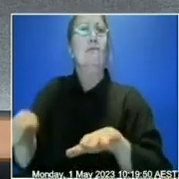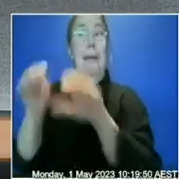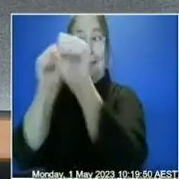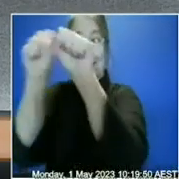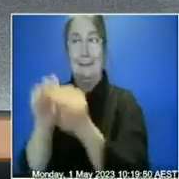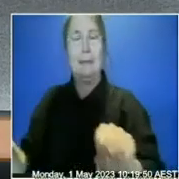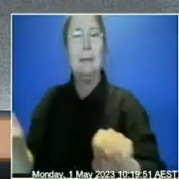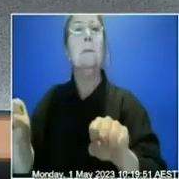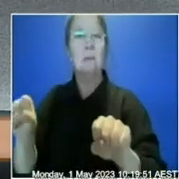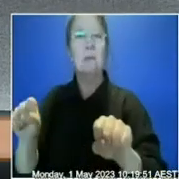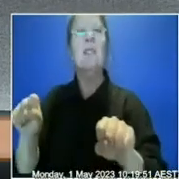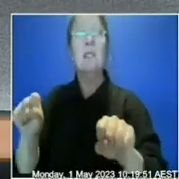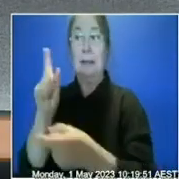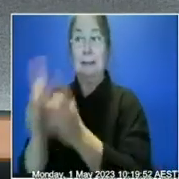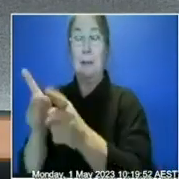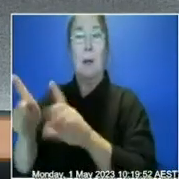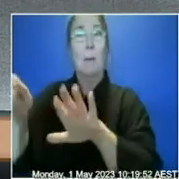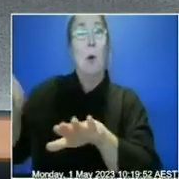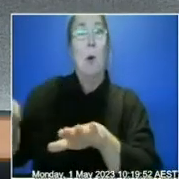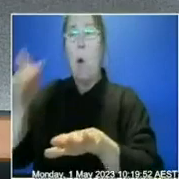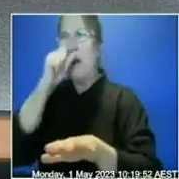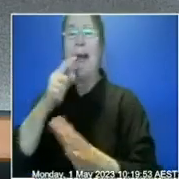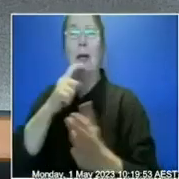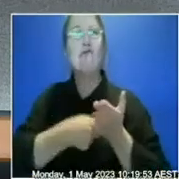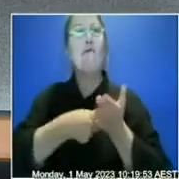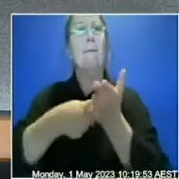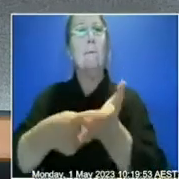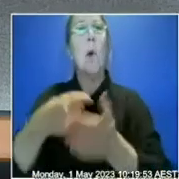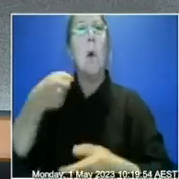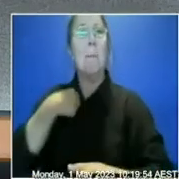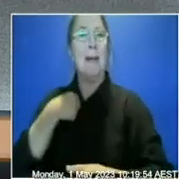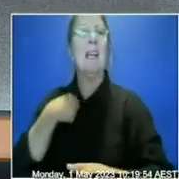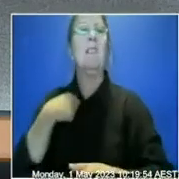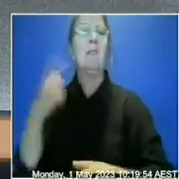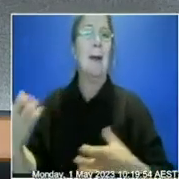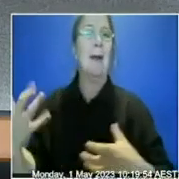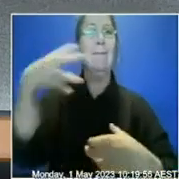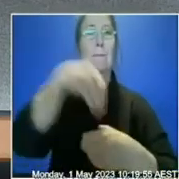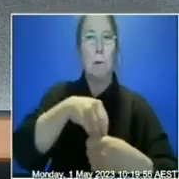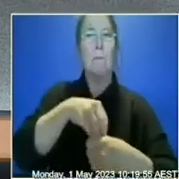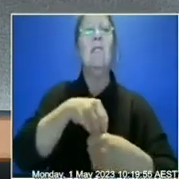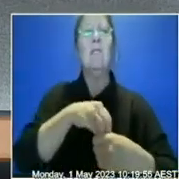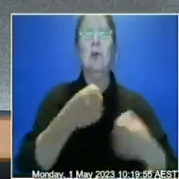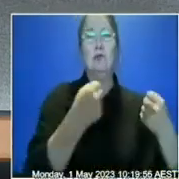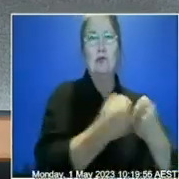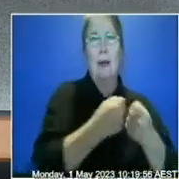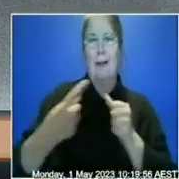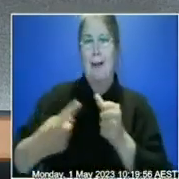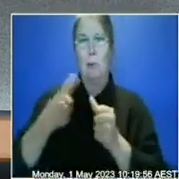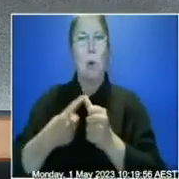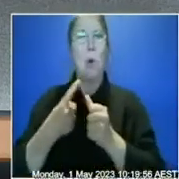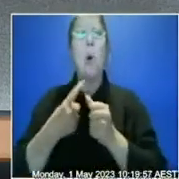you were in an intake and then an assessment phase. And when you're assessed, there is priority given to